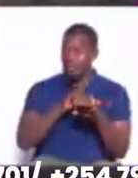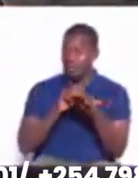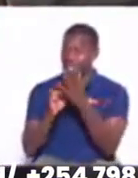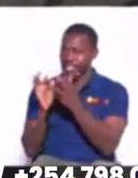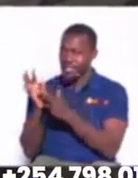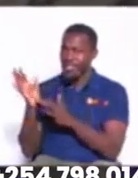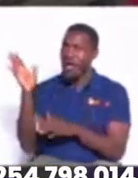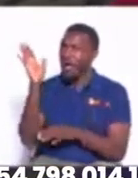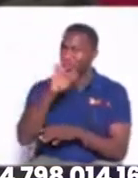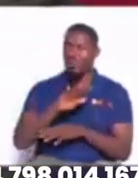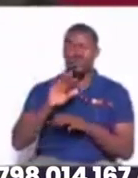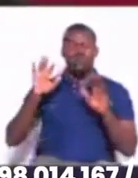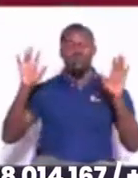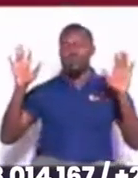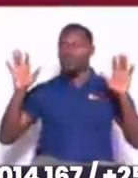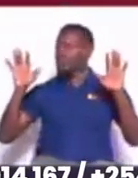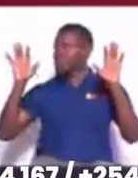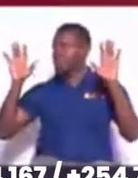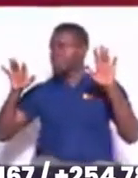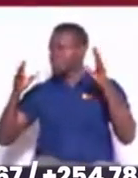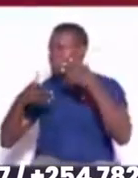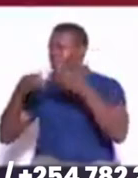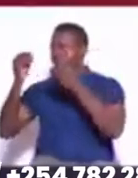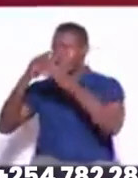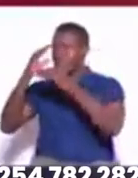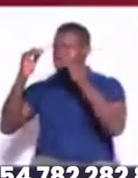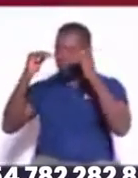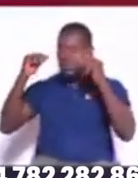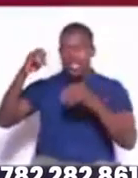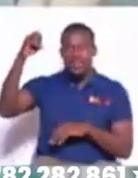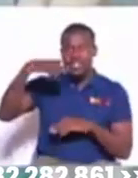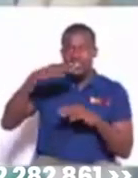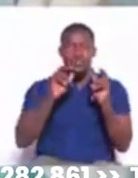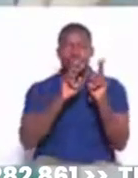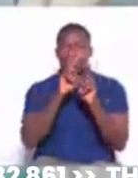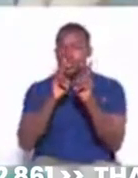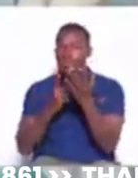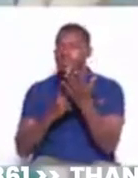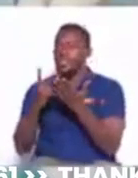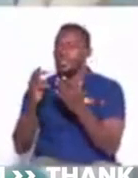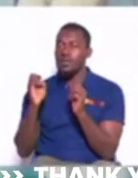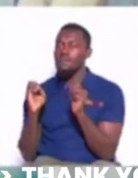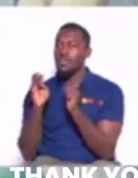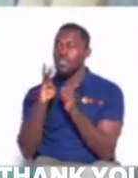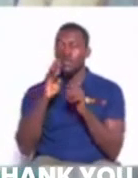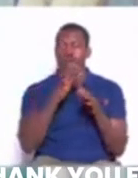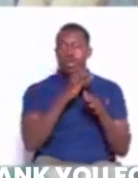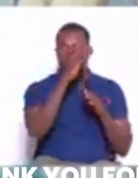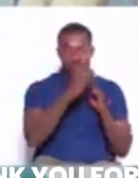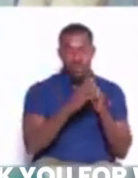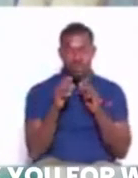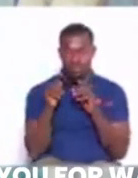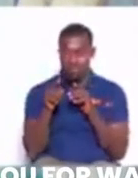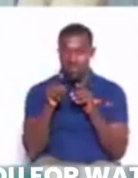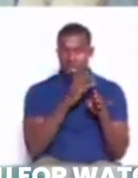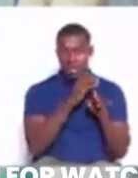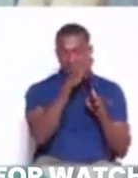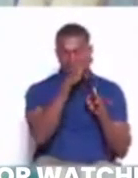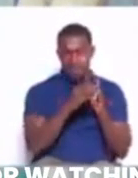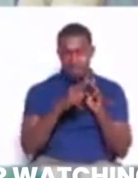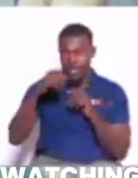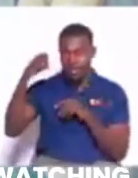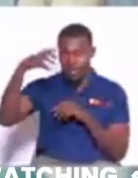how Revelation ends. Revelation 22, verse 14. This is the conclusion of Revelation. This is the